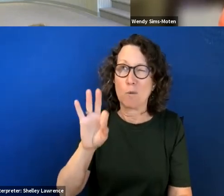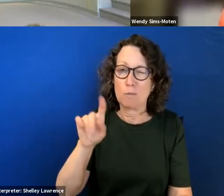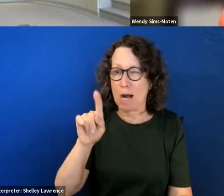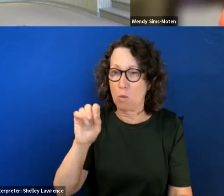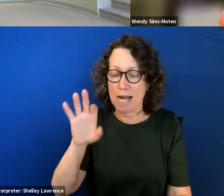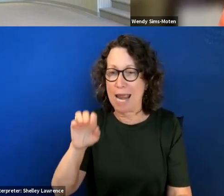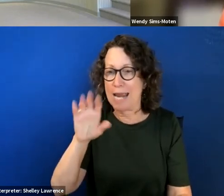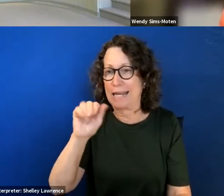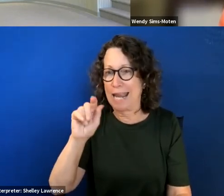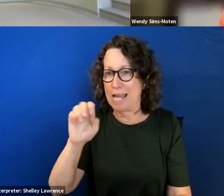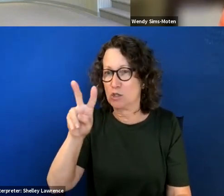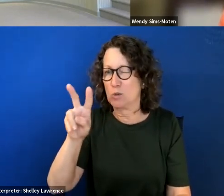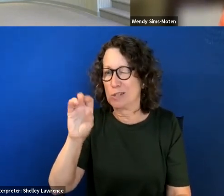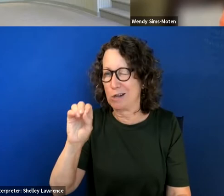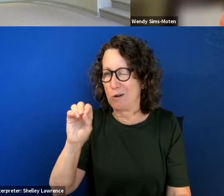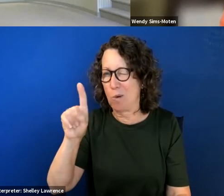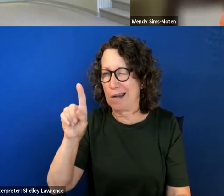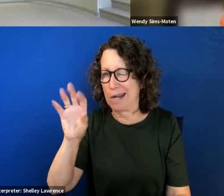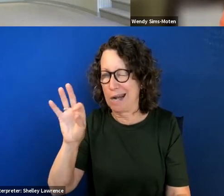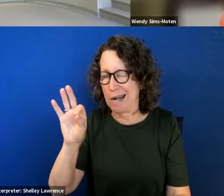case